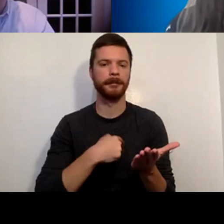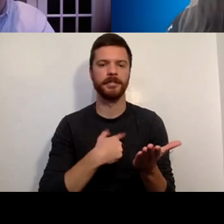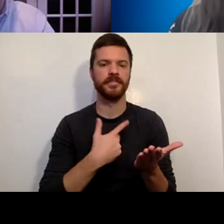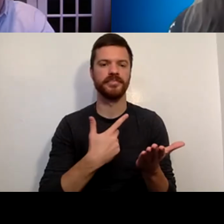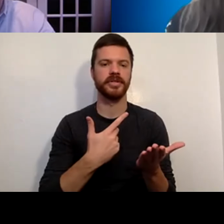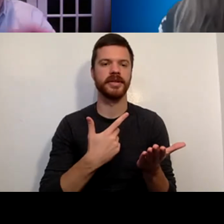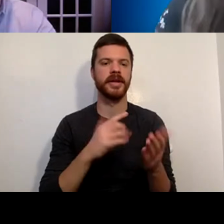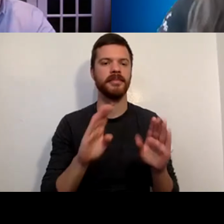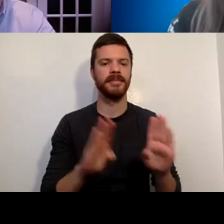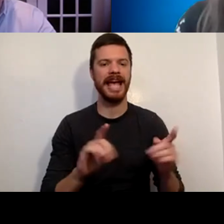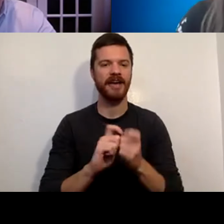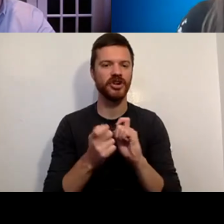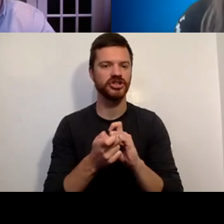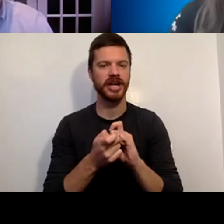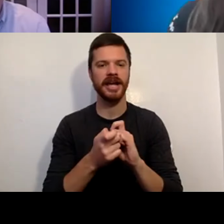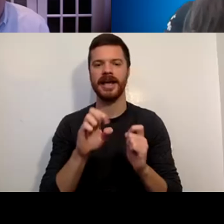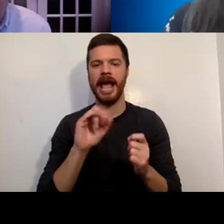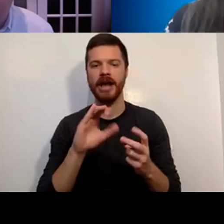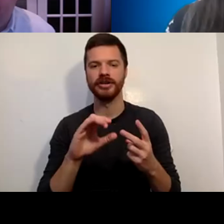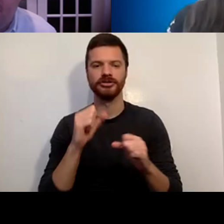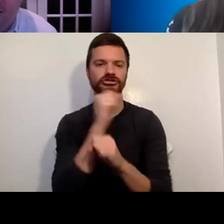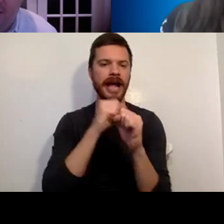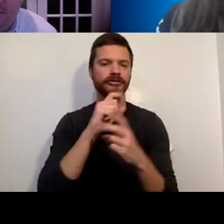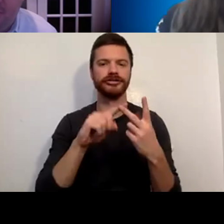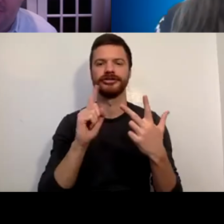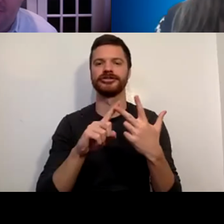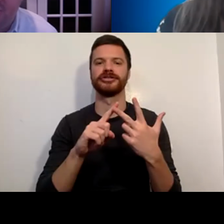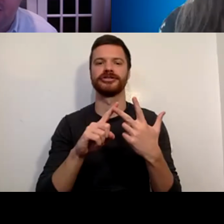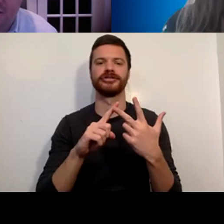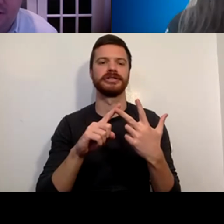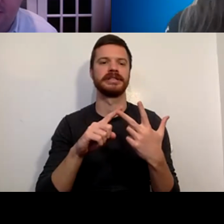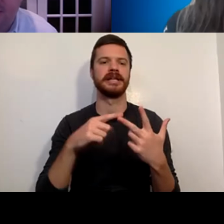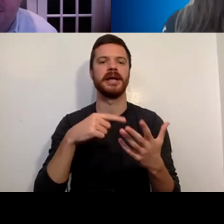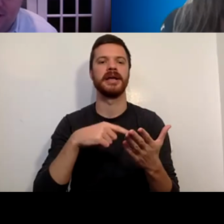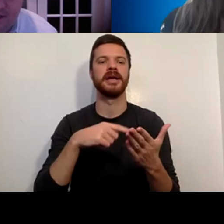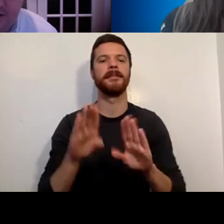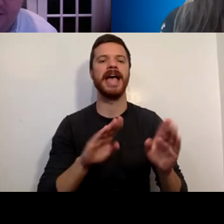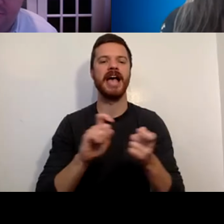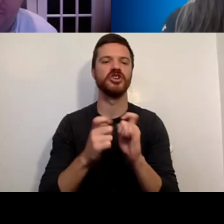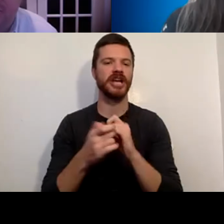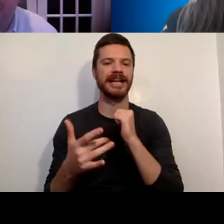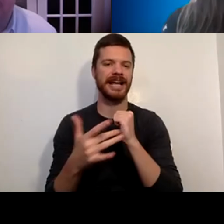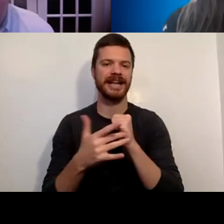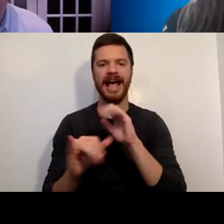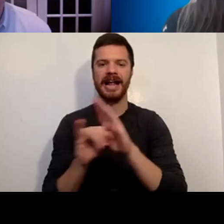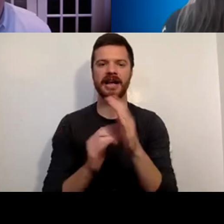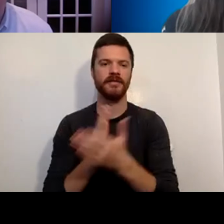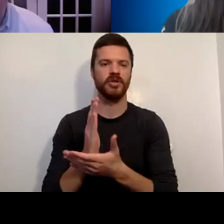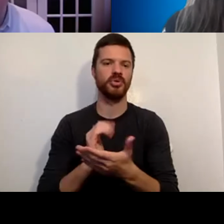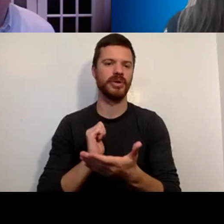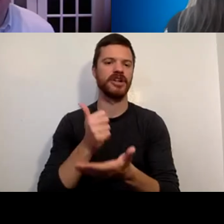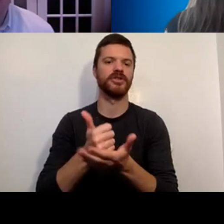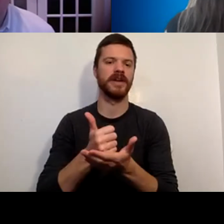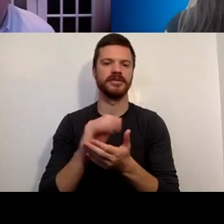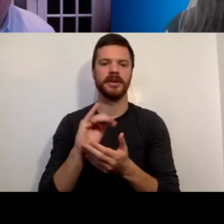change techniques, ERIC strategies, and the behavior change techniques identified through intervention mapping in front of